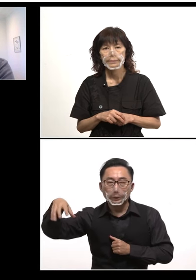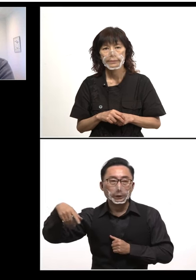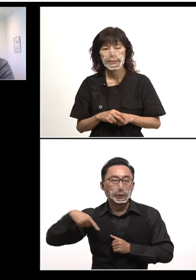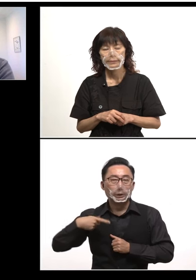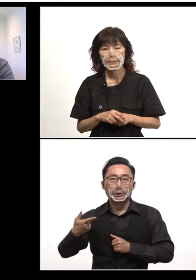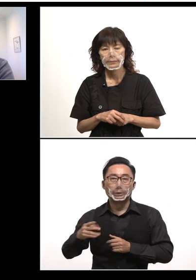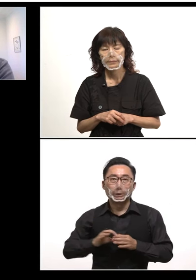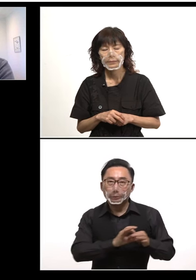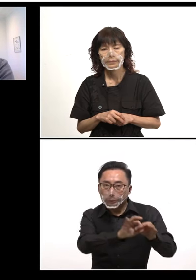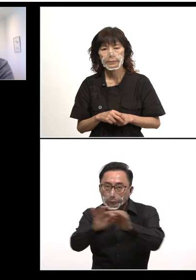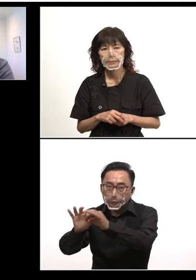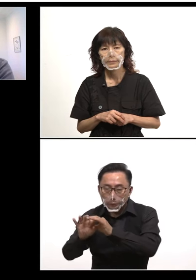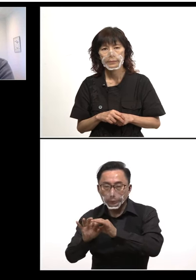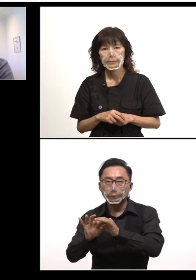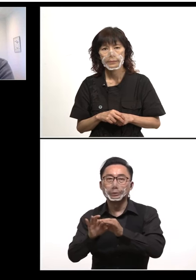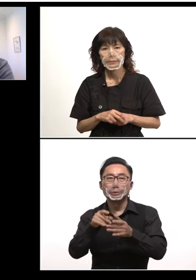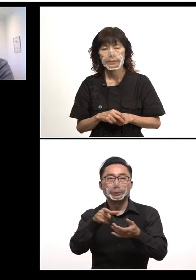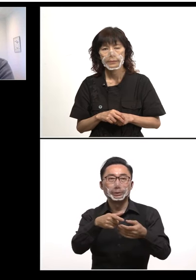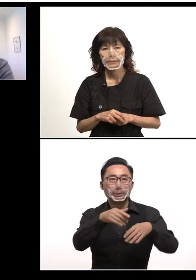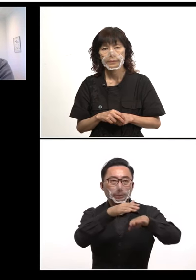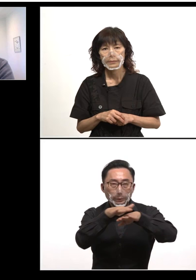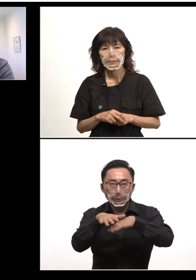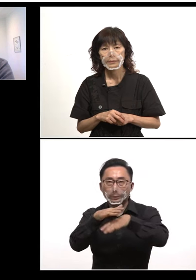I understand essential aspects.